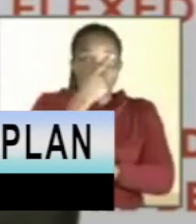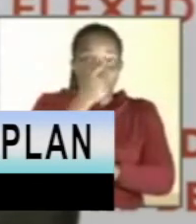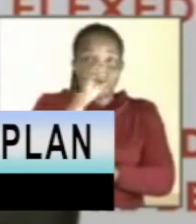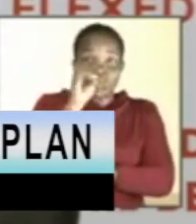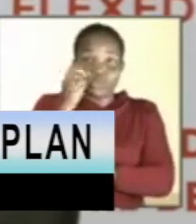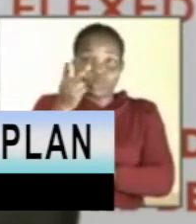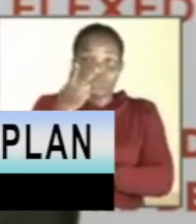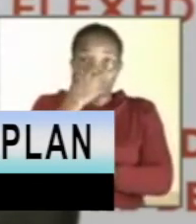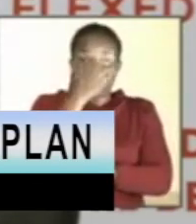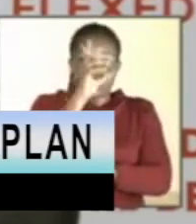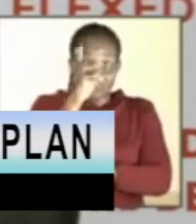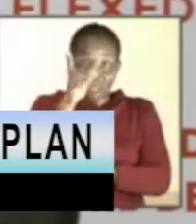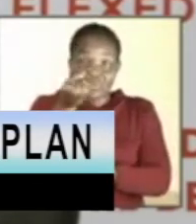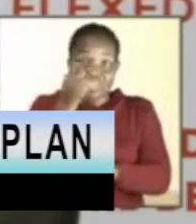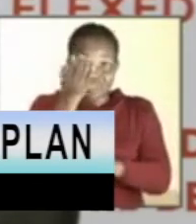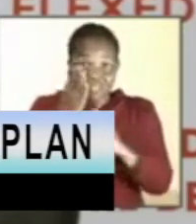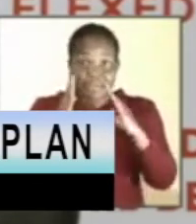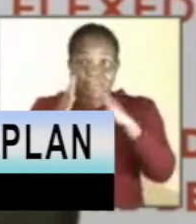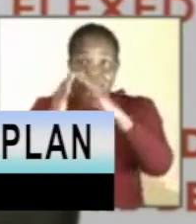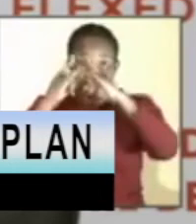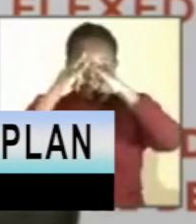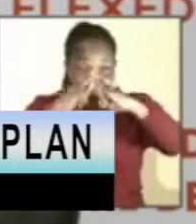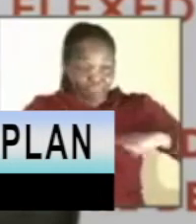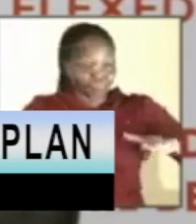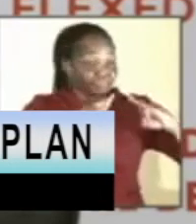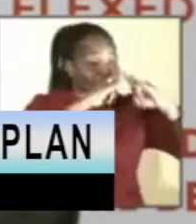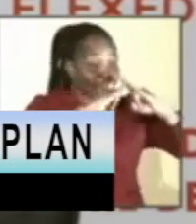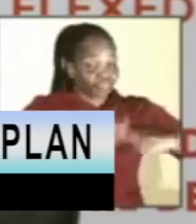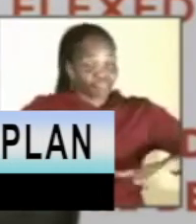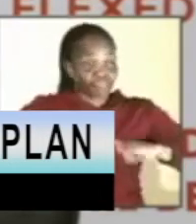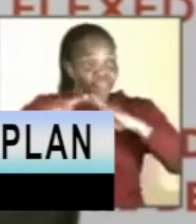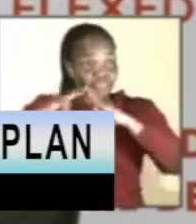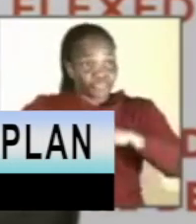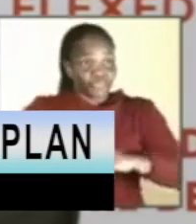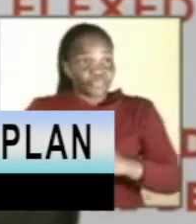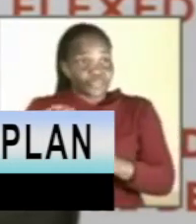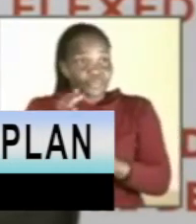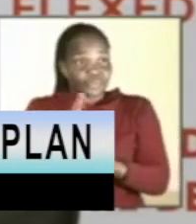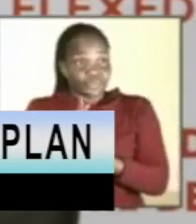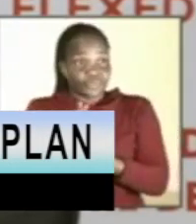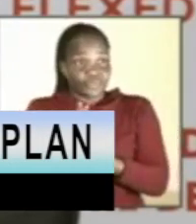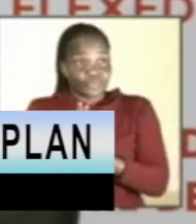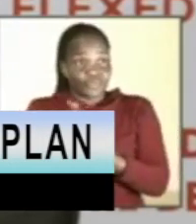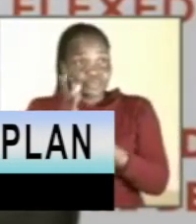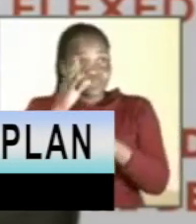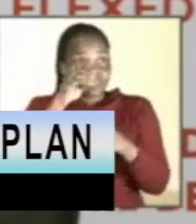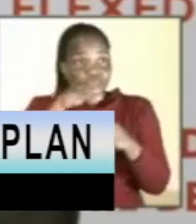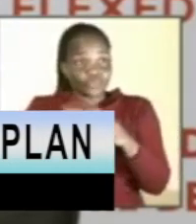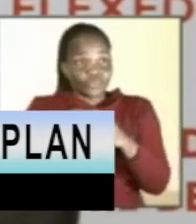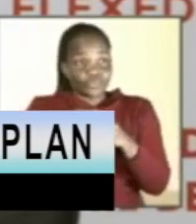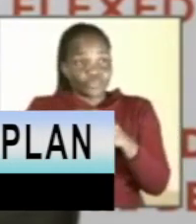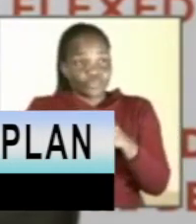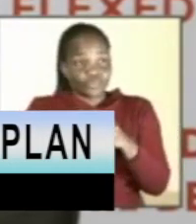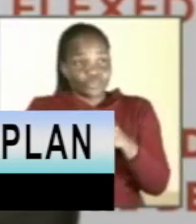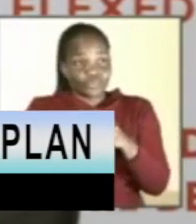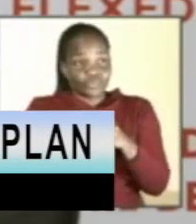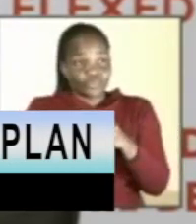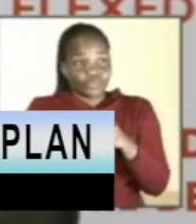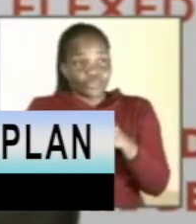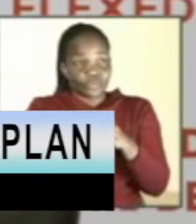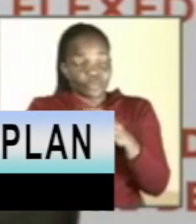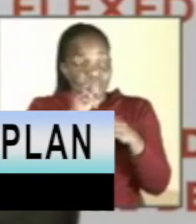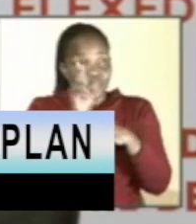We provided accommodation in tents. Some of them are housed in the multi-purpose youth center of